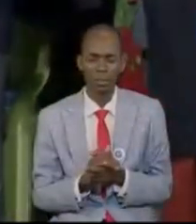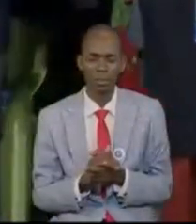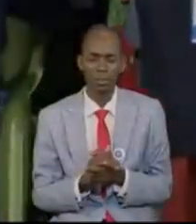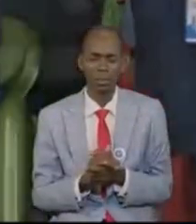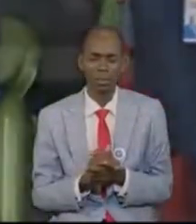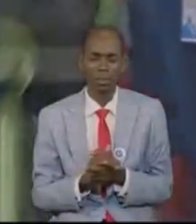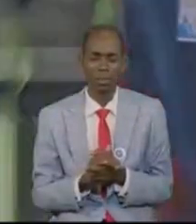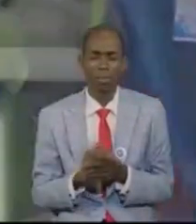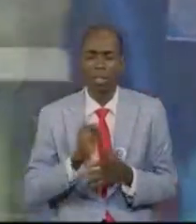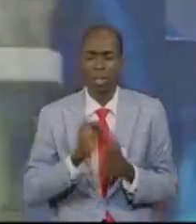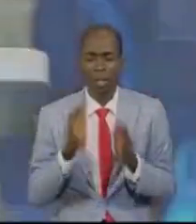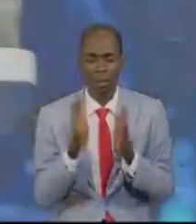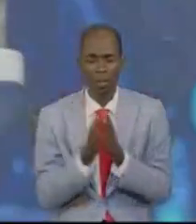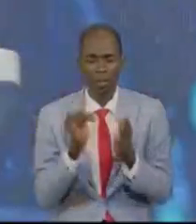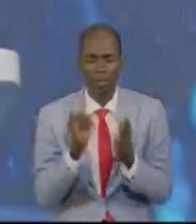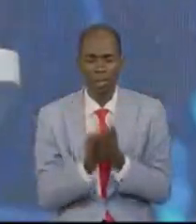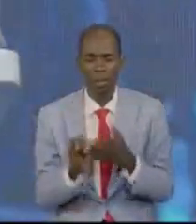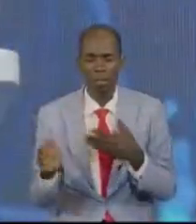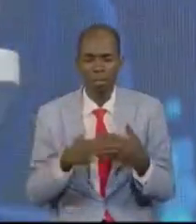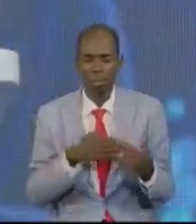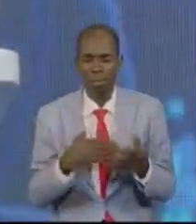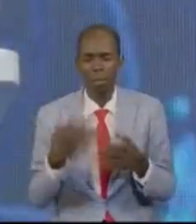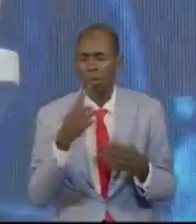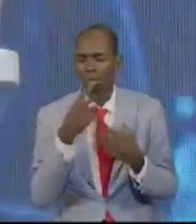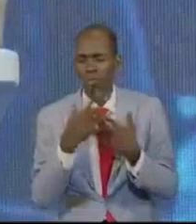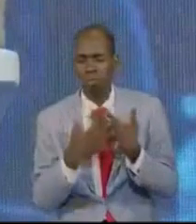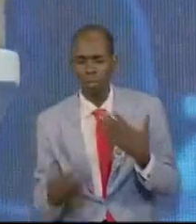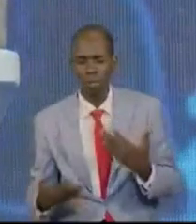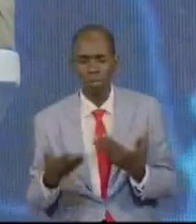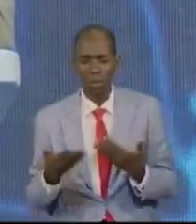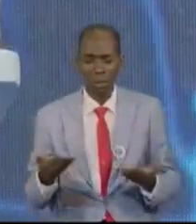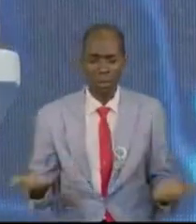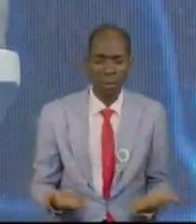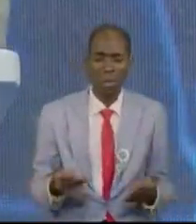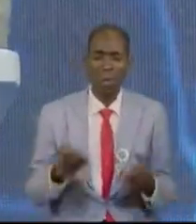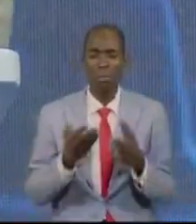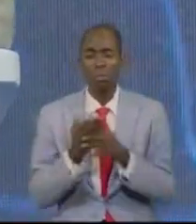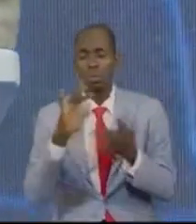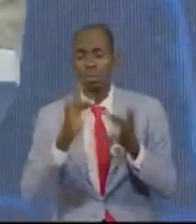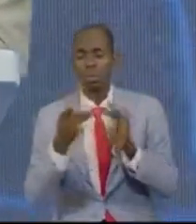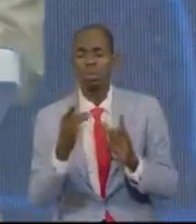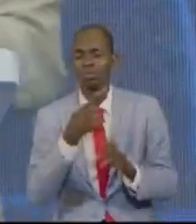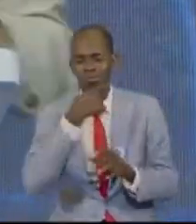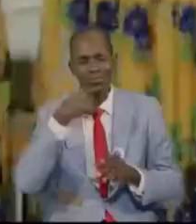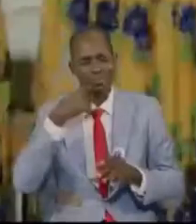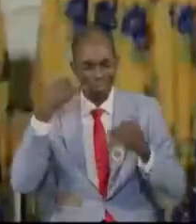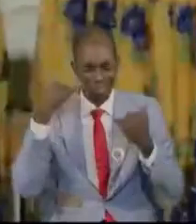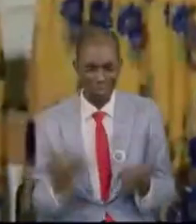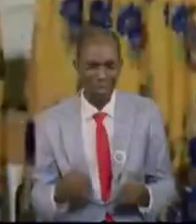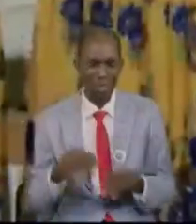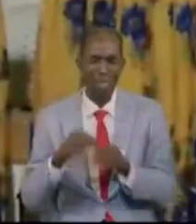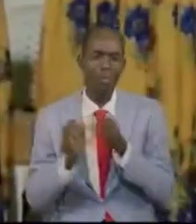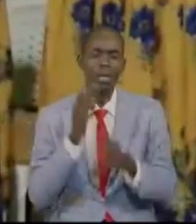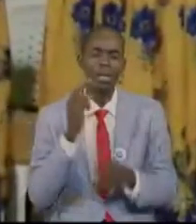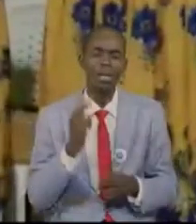I pray that issue of blood, whether here or online, dry up now in Jesus' name.